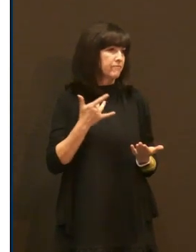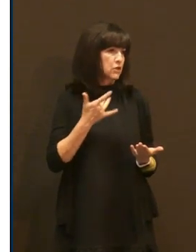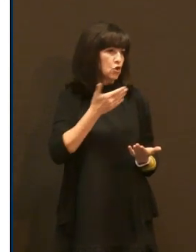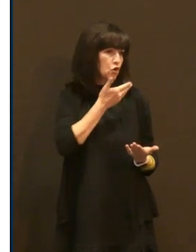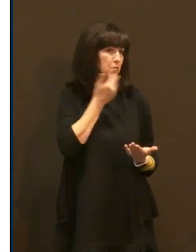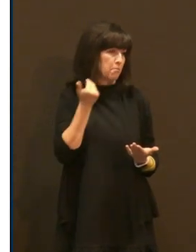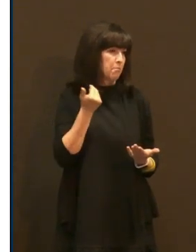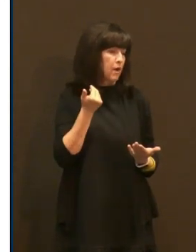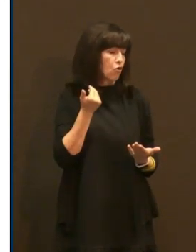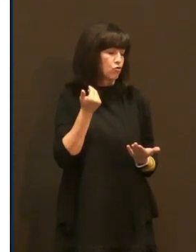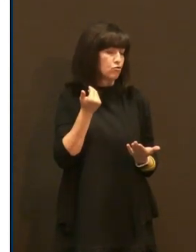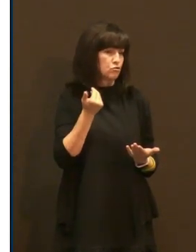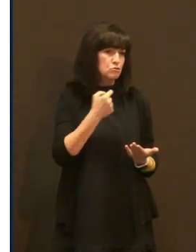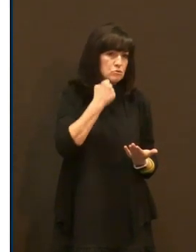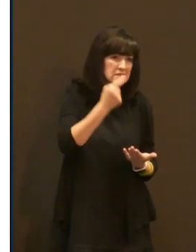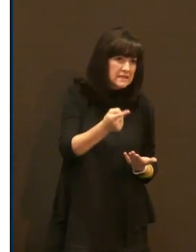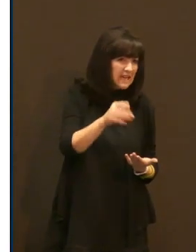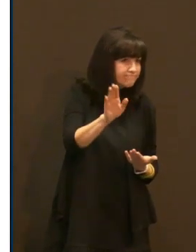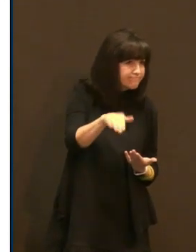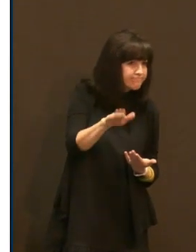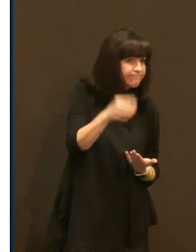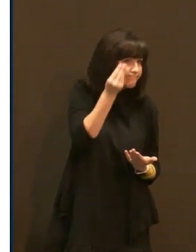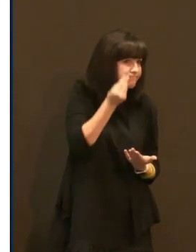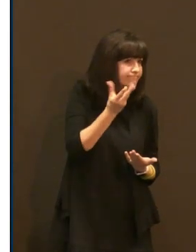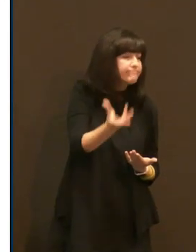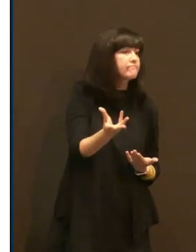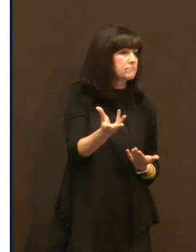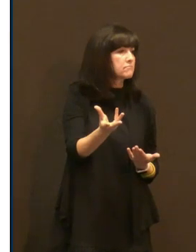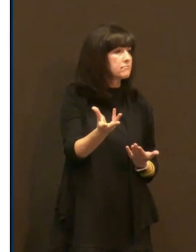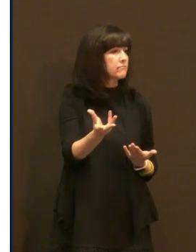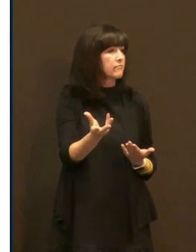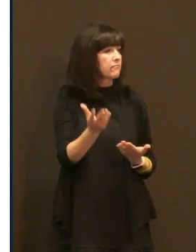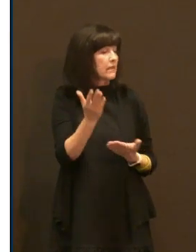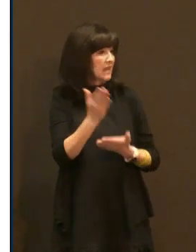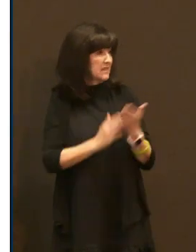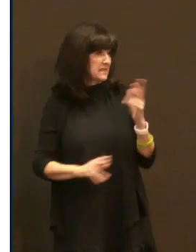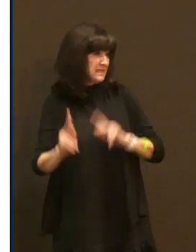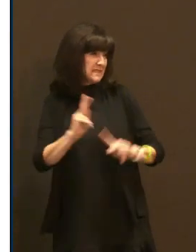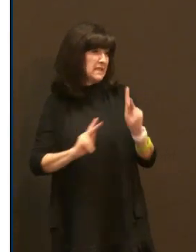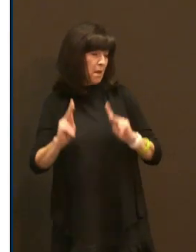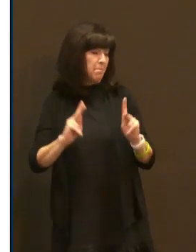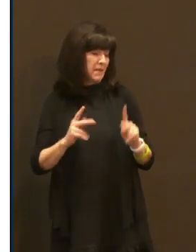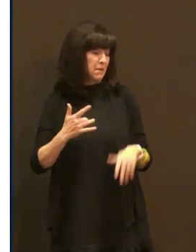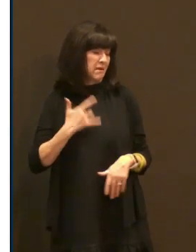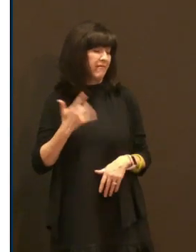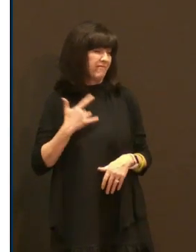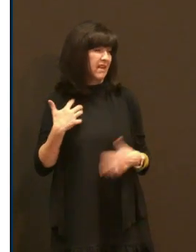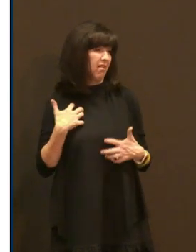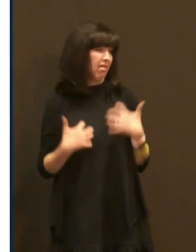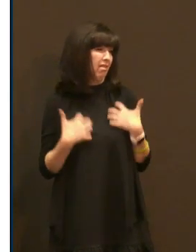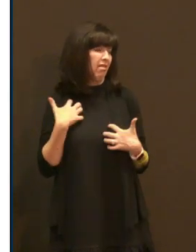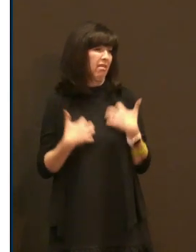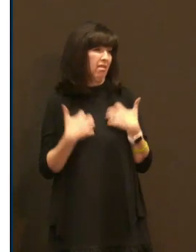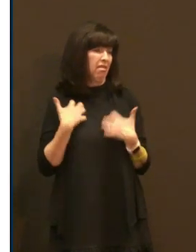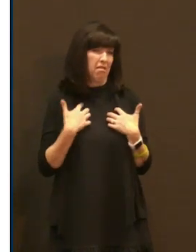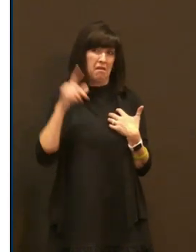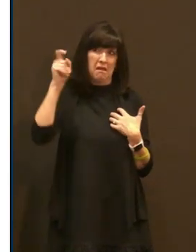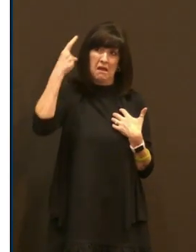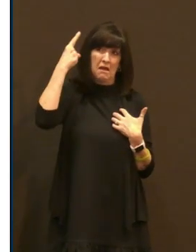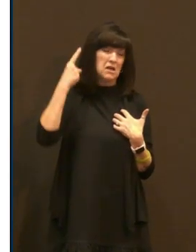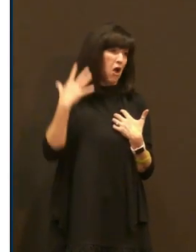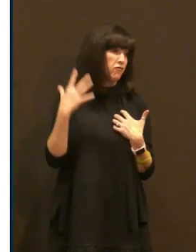people feel, to a certain extent, rightly so, a little bit put out by everything, right? And they feel like the government shouldn't